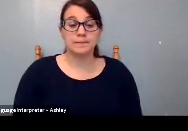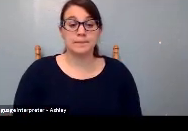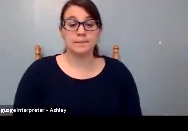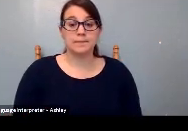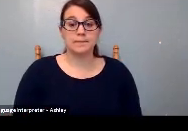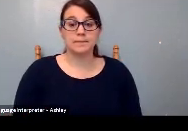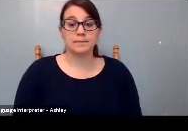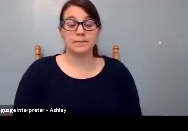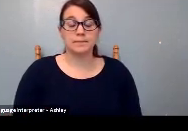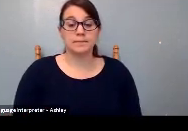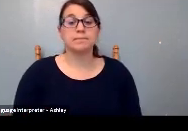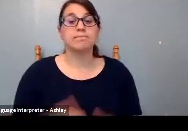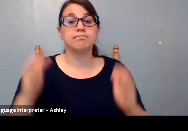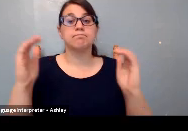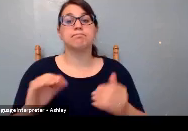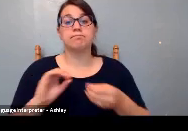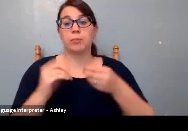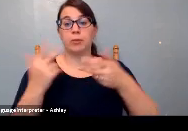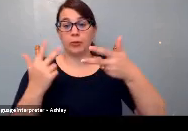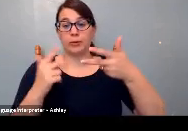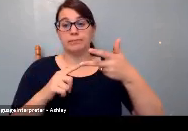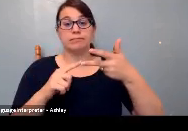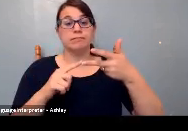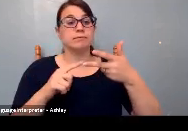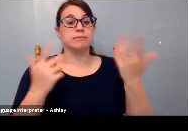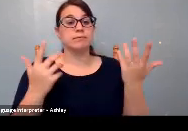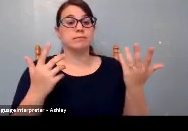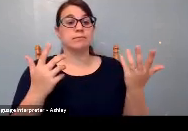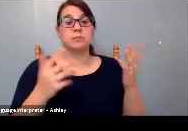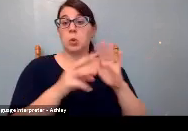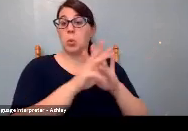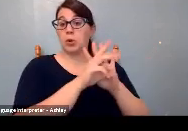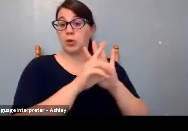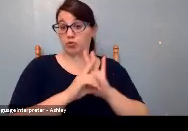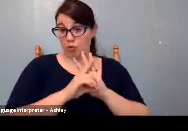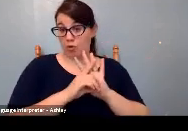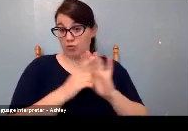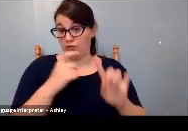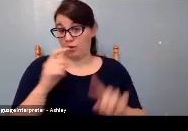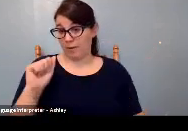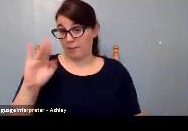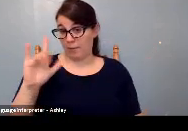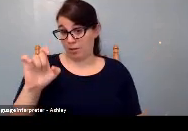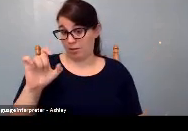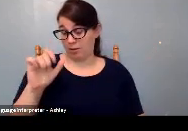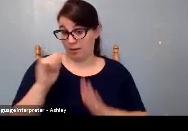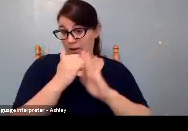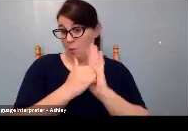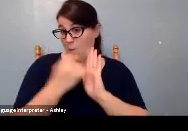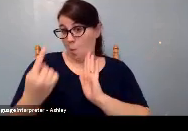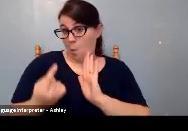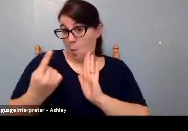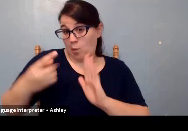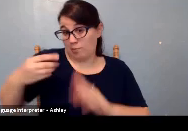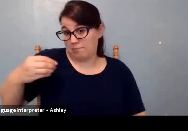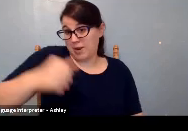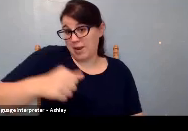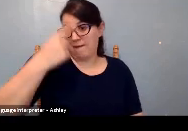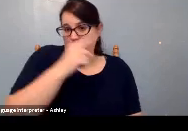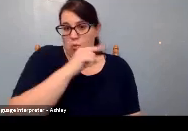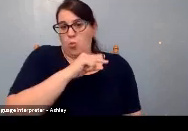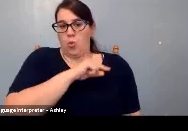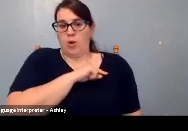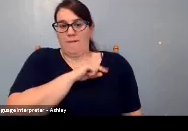And question number 3. Withdrawals from an ABLE account can only be spent on qualified disability